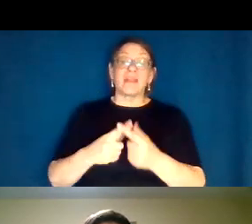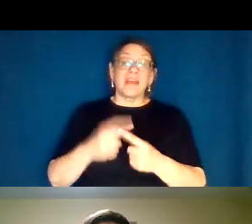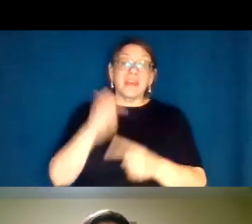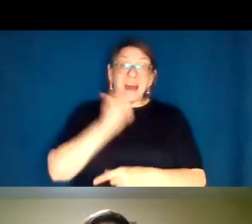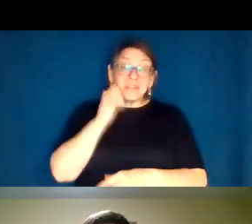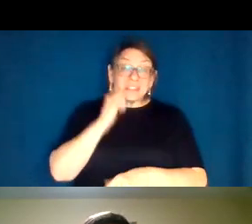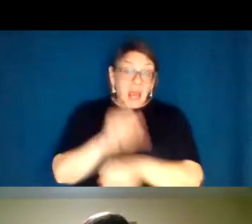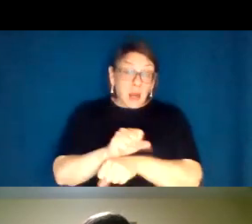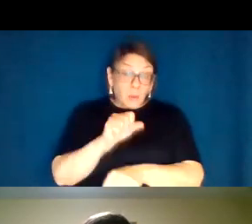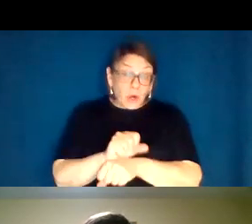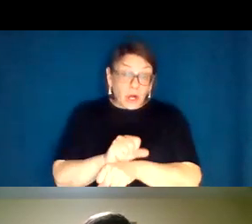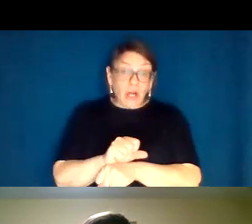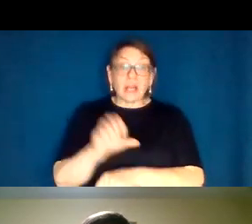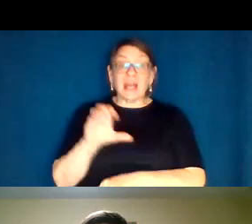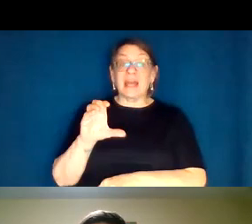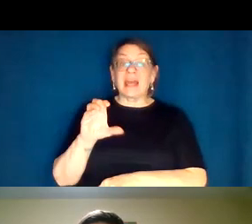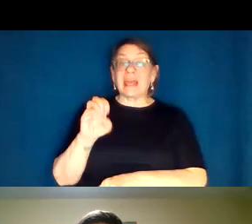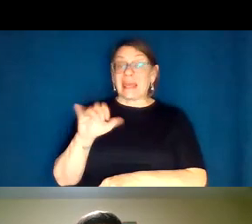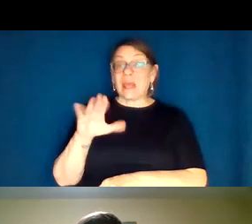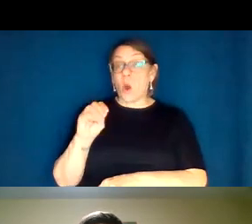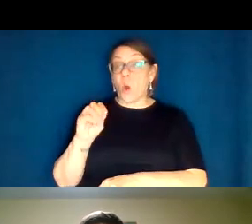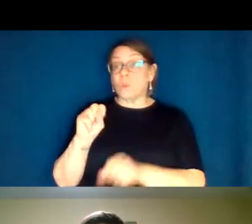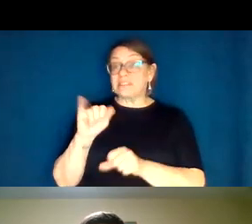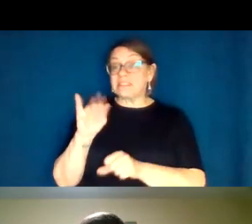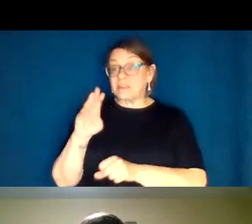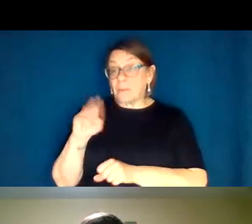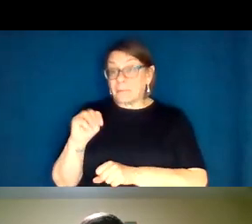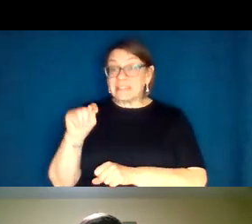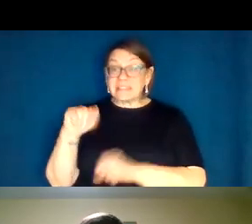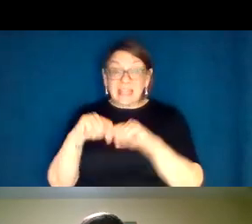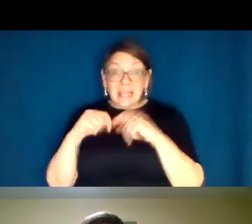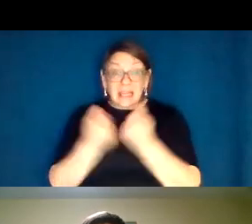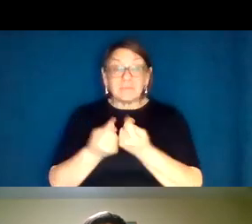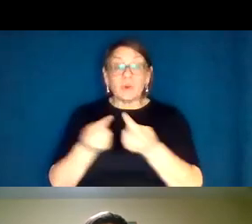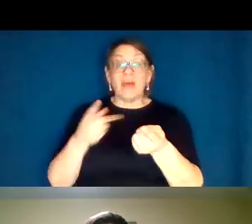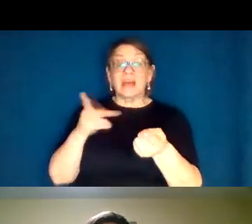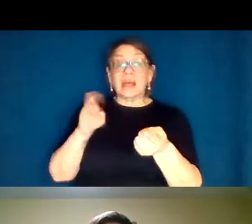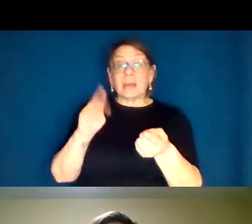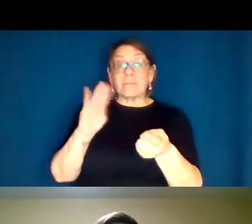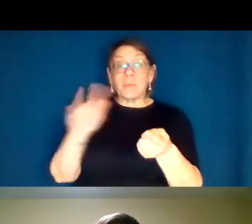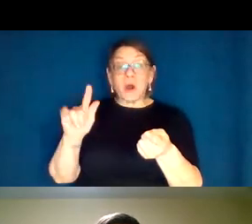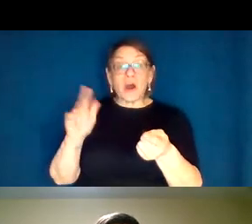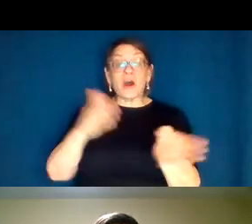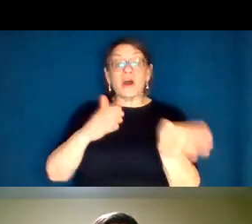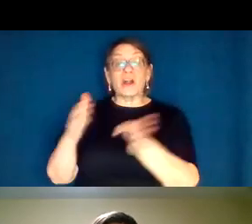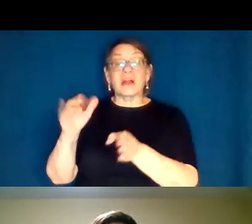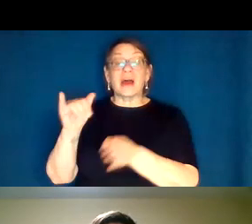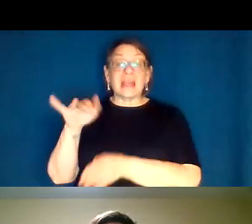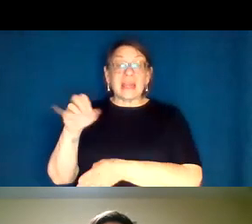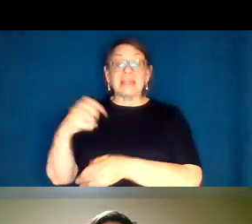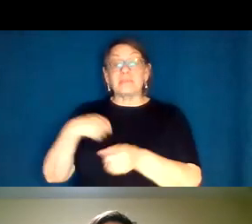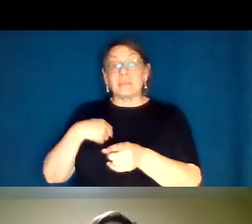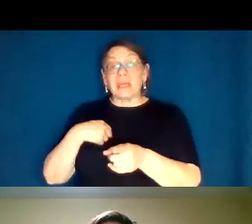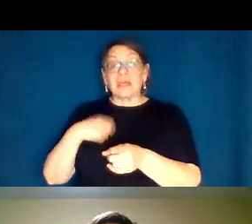So we're run by Kim Paul, who's our director, deputy director, Lisa is our program manager, and we have both back-end staff